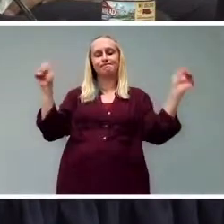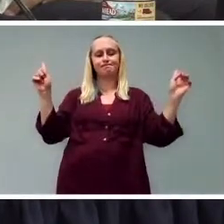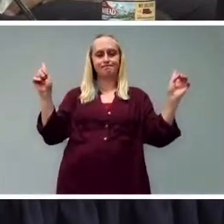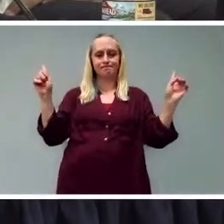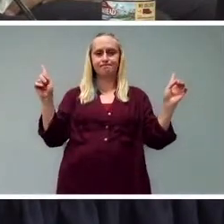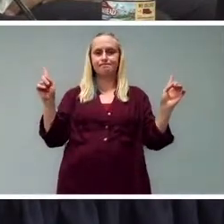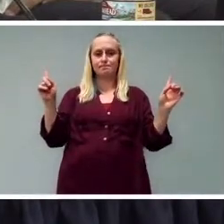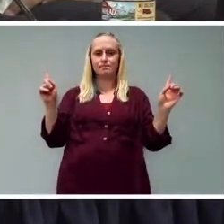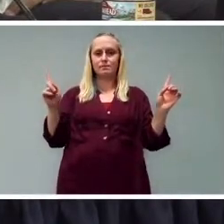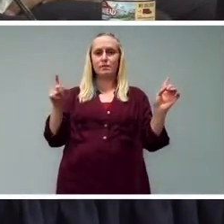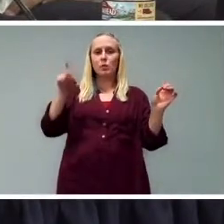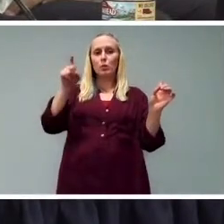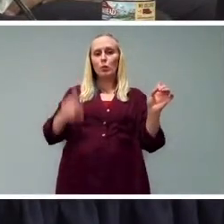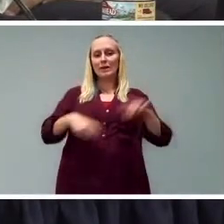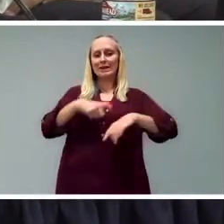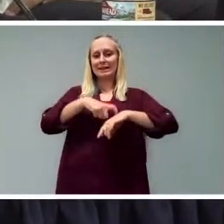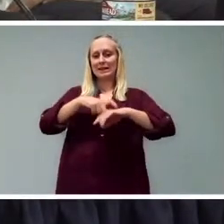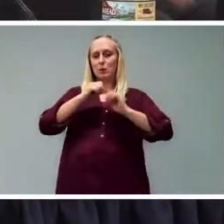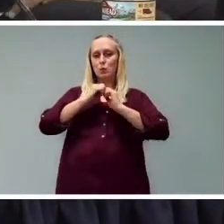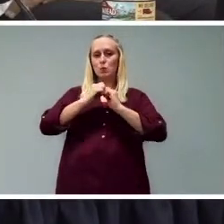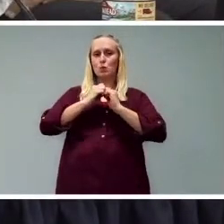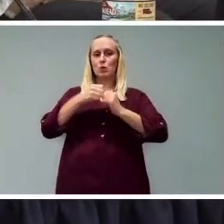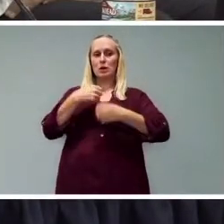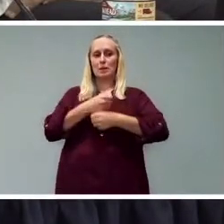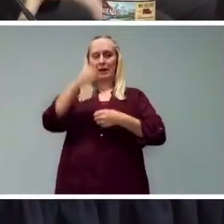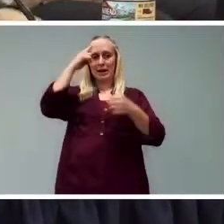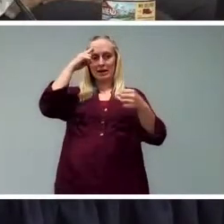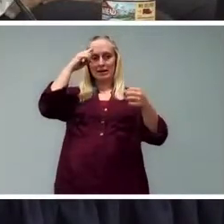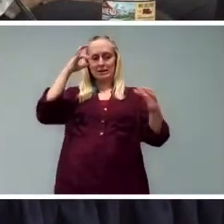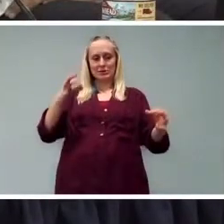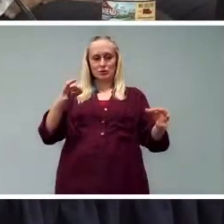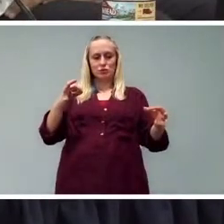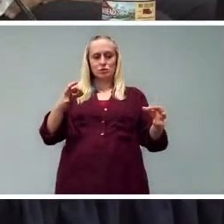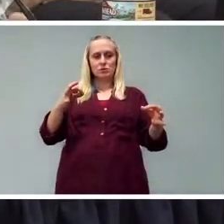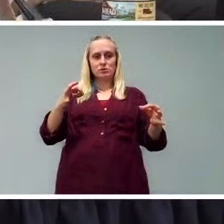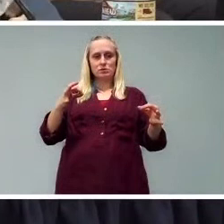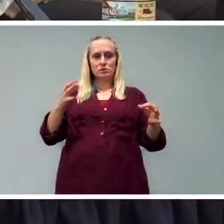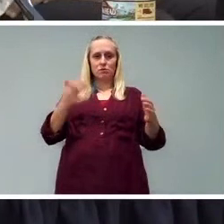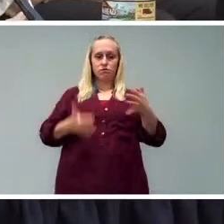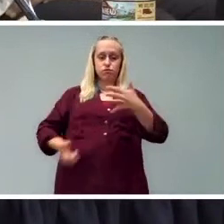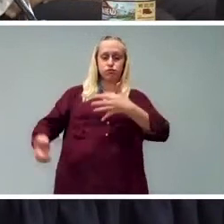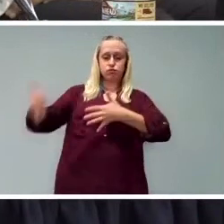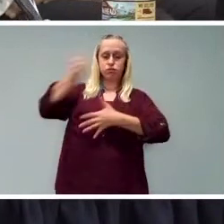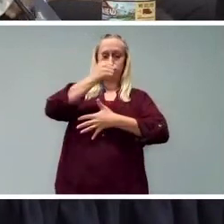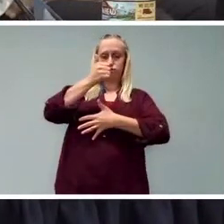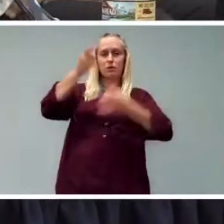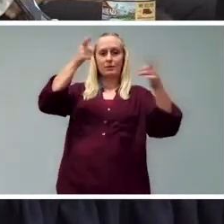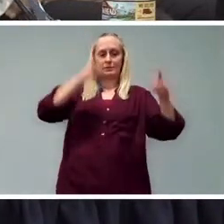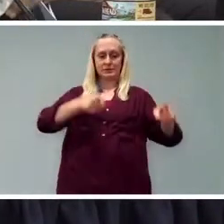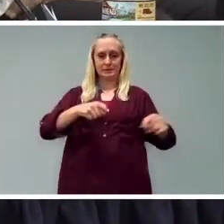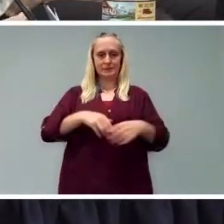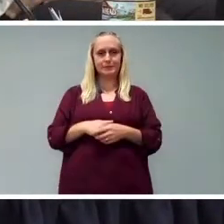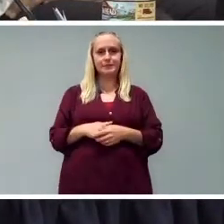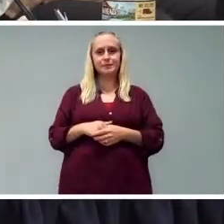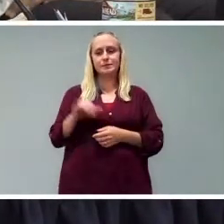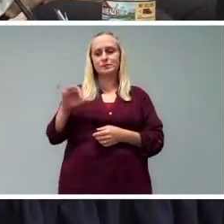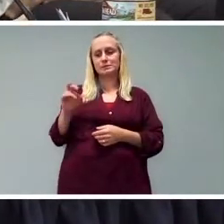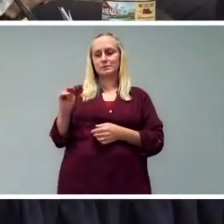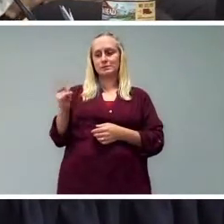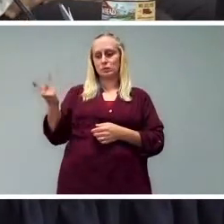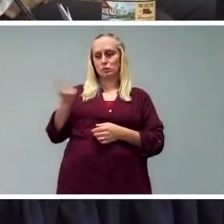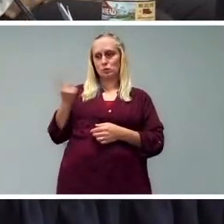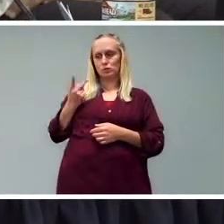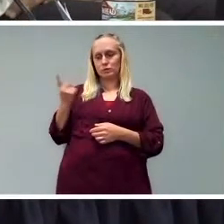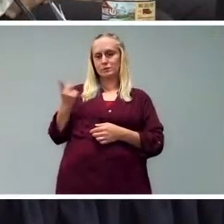needed time together to make the decisions from the highest levels of the organization. So Jason and I have spent